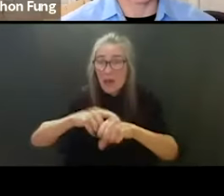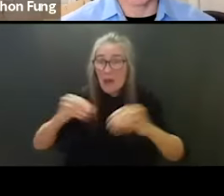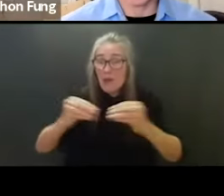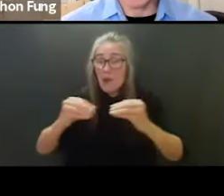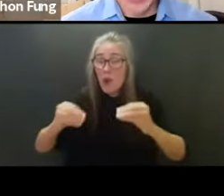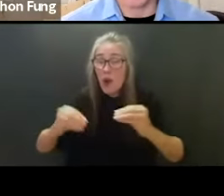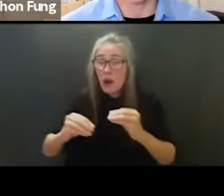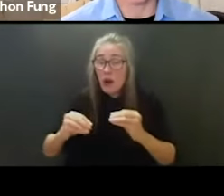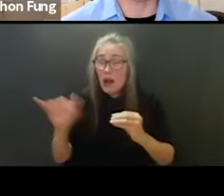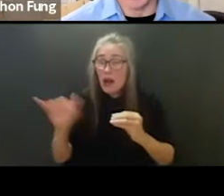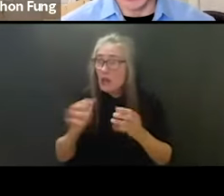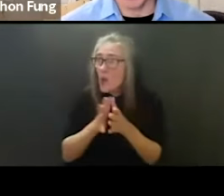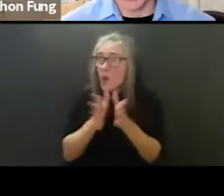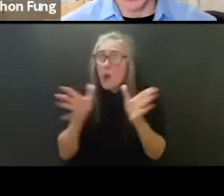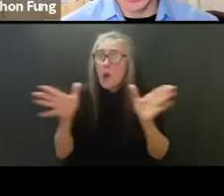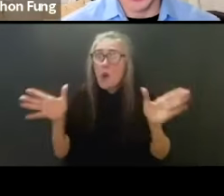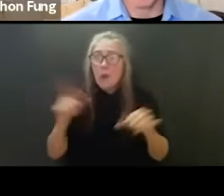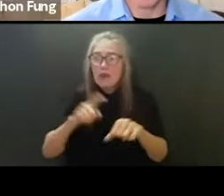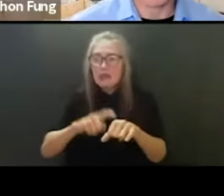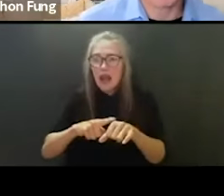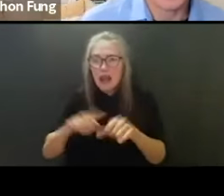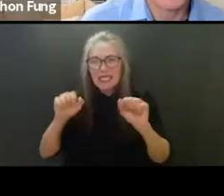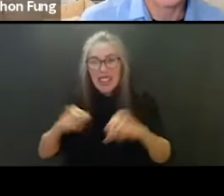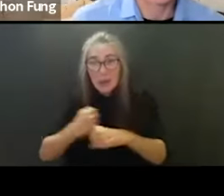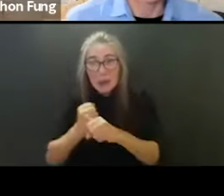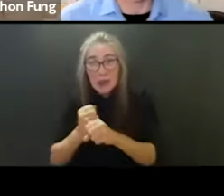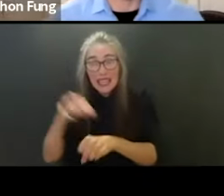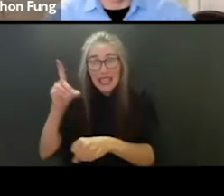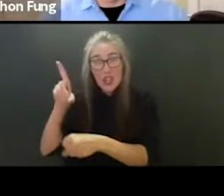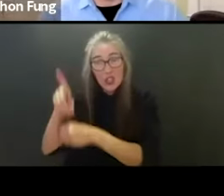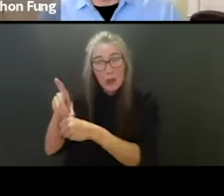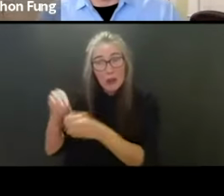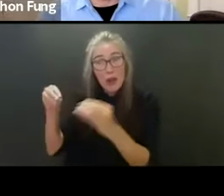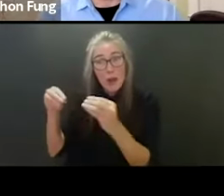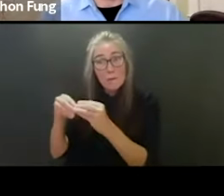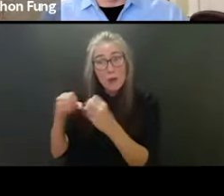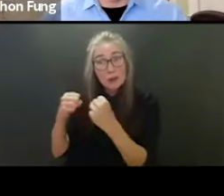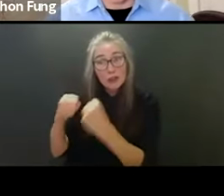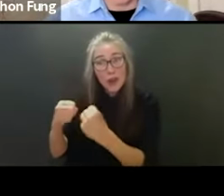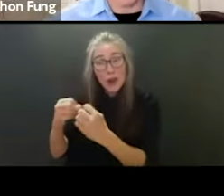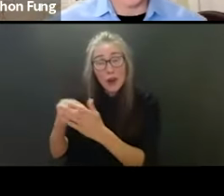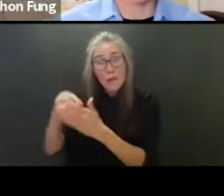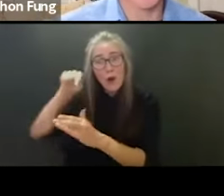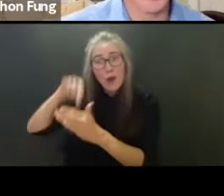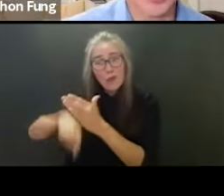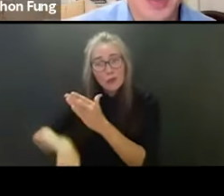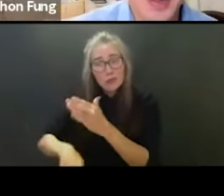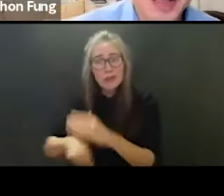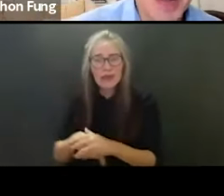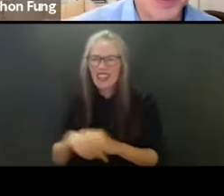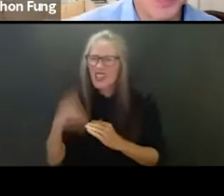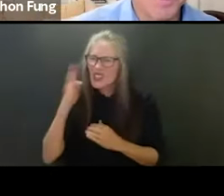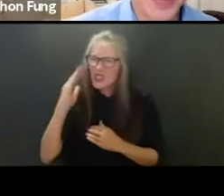democracy out of these wide aperture times? So, first, a word of explanation.